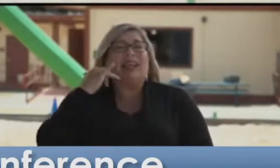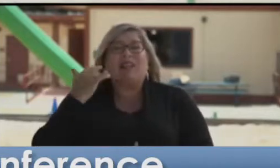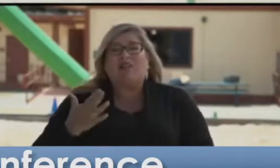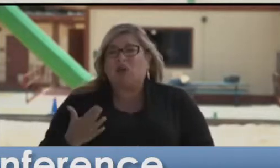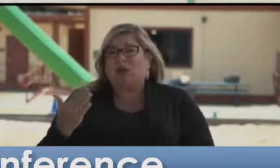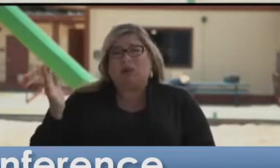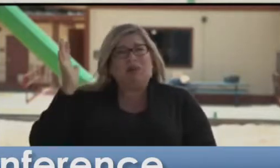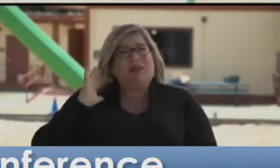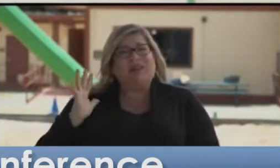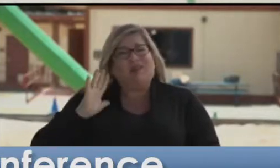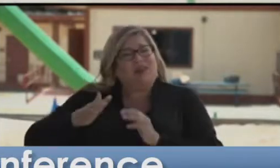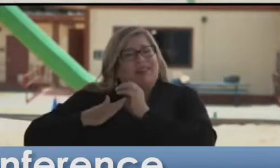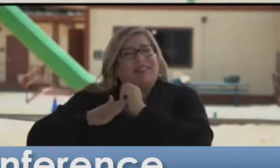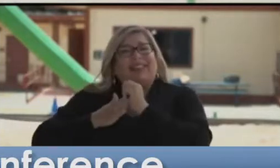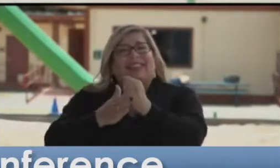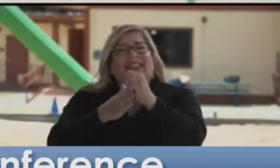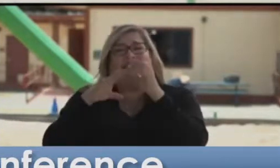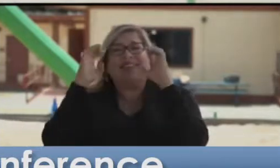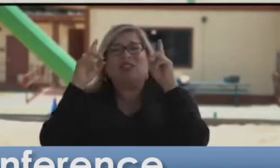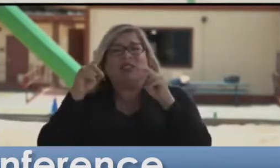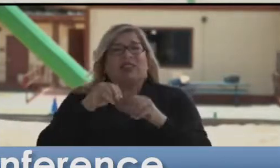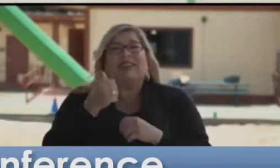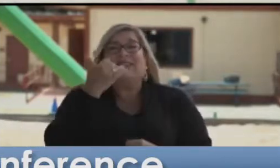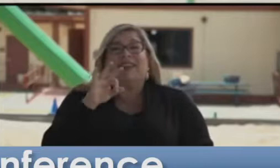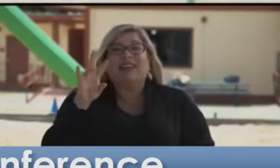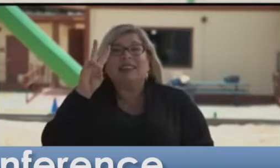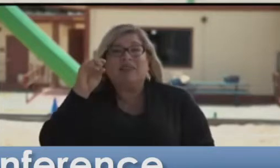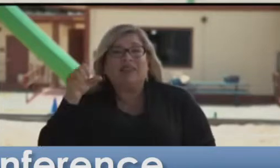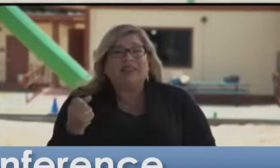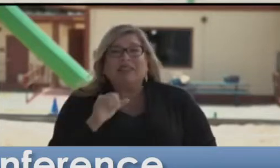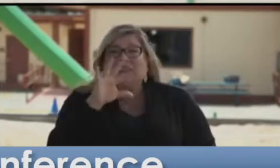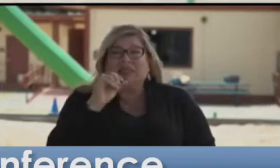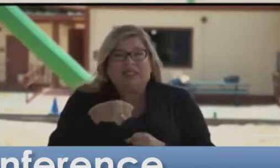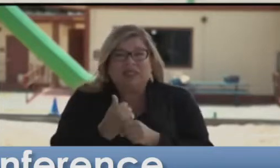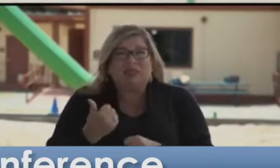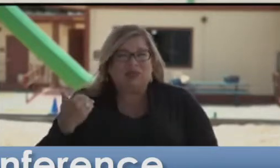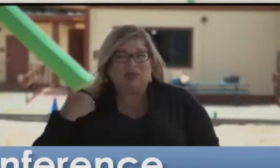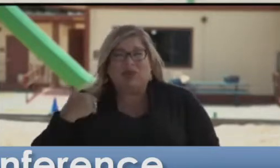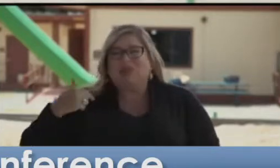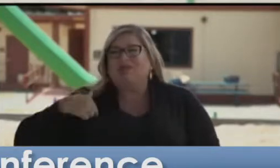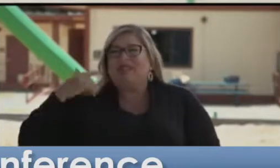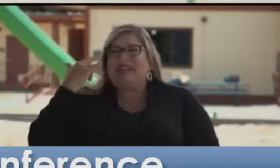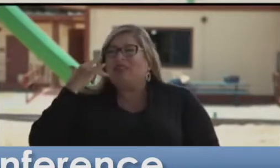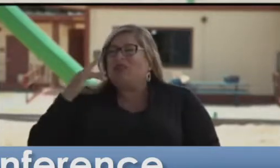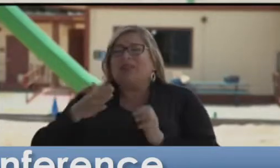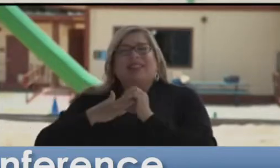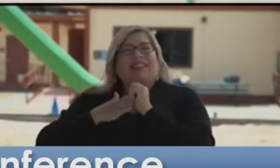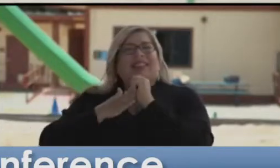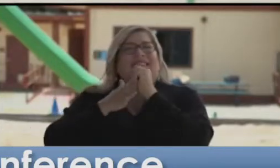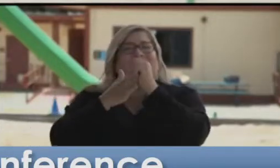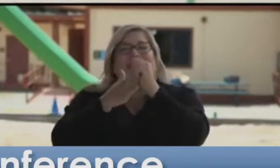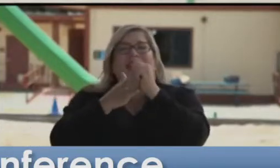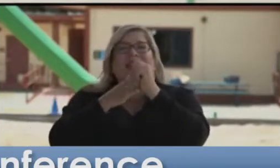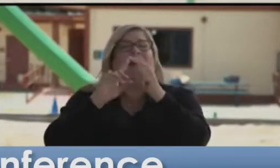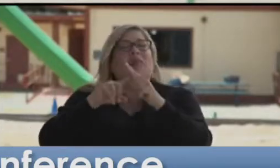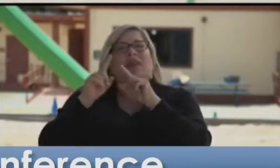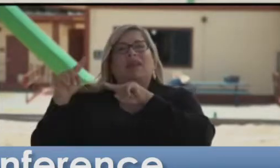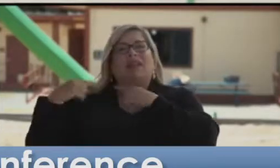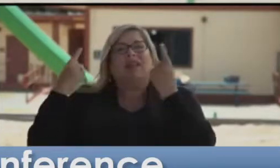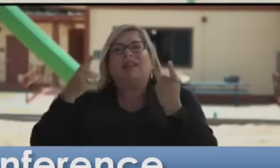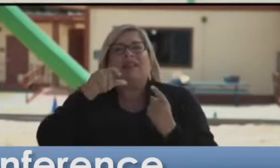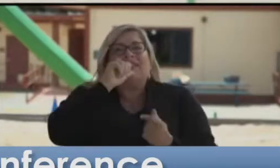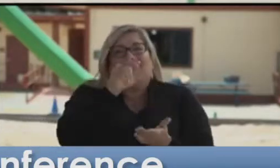in education in the 1970s, 50 years ago, and we had a period of disinvestment in our public